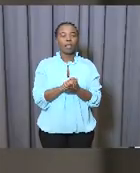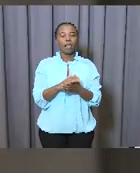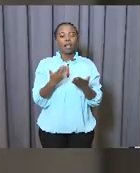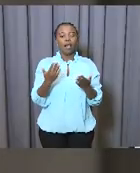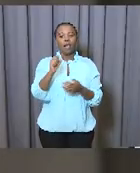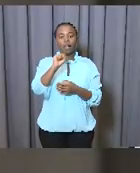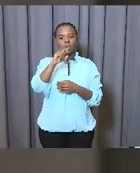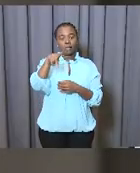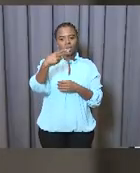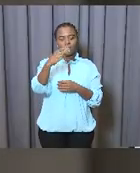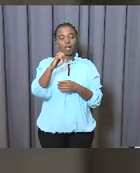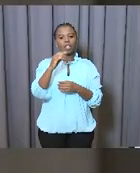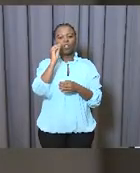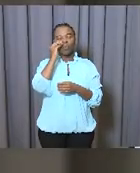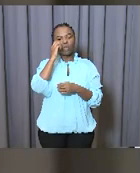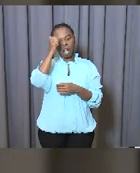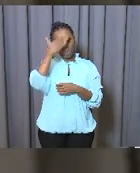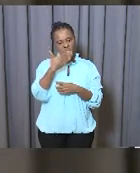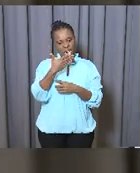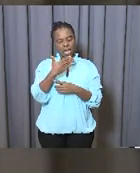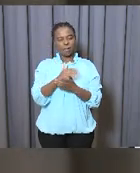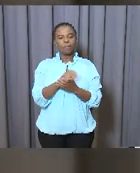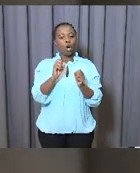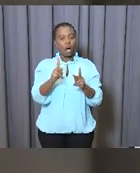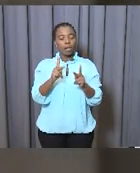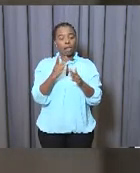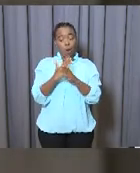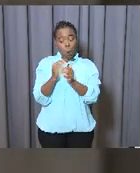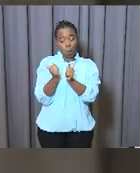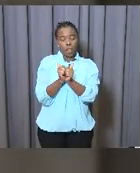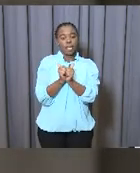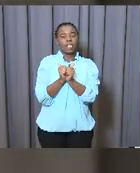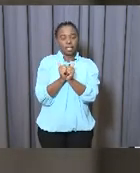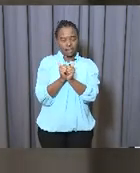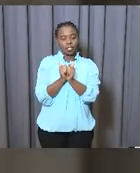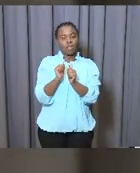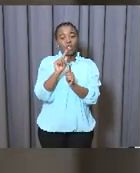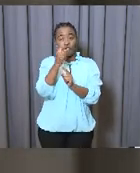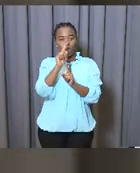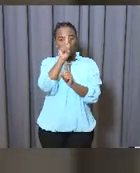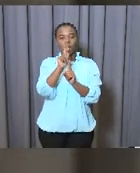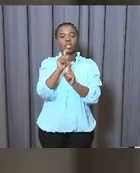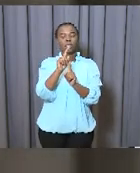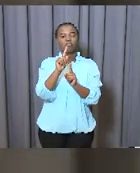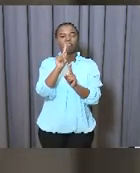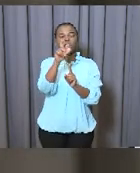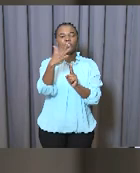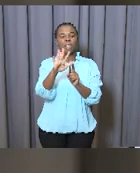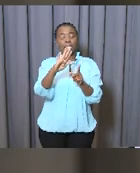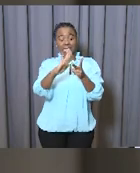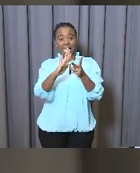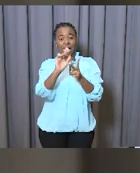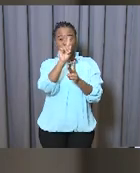Sipa from Newsroom Africa. So, okay, my colleague has already asked my first question. Now, my second question